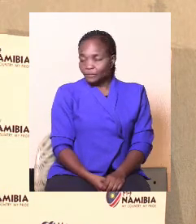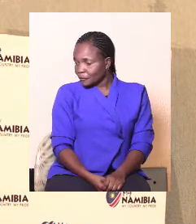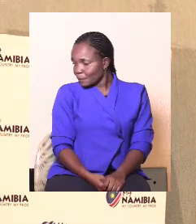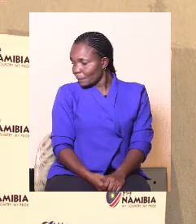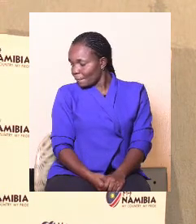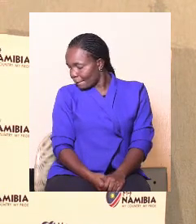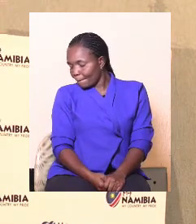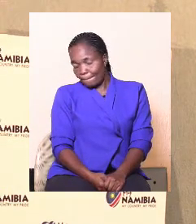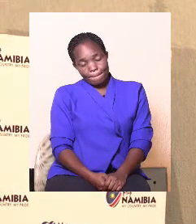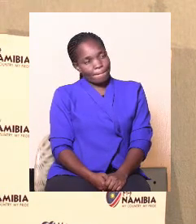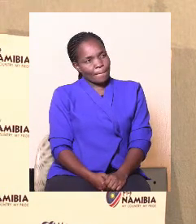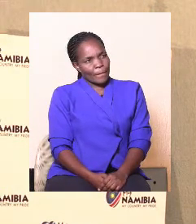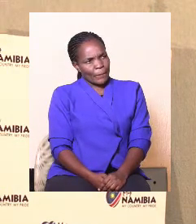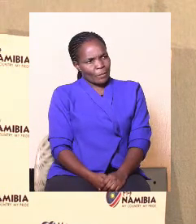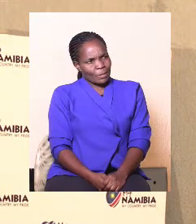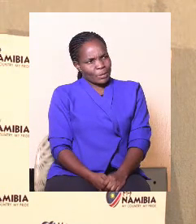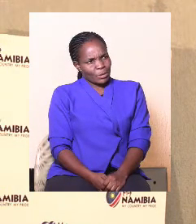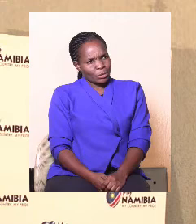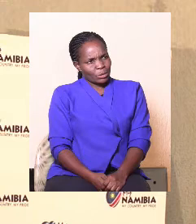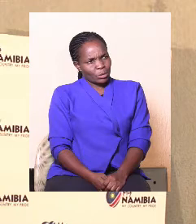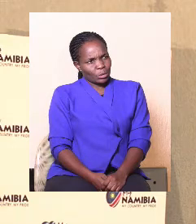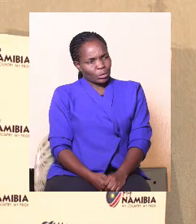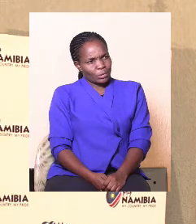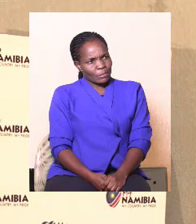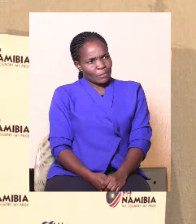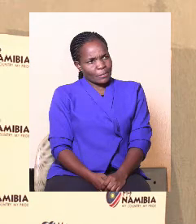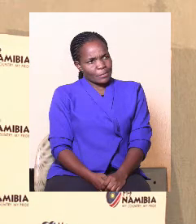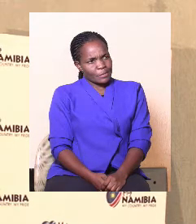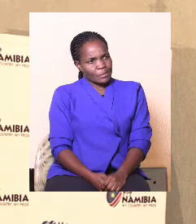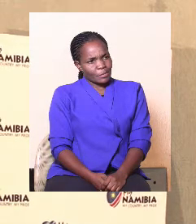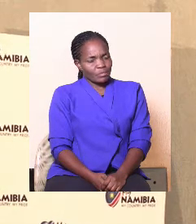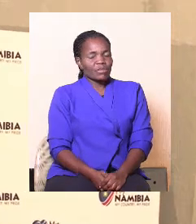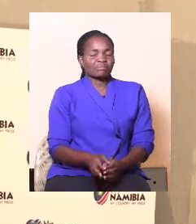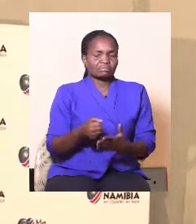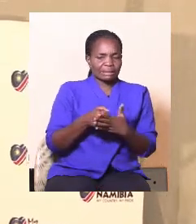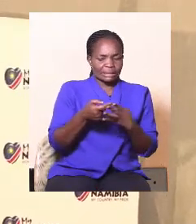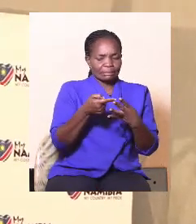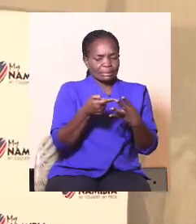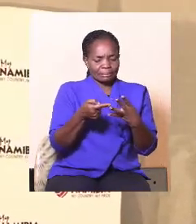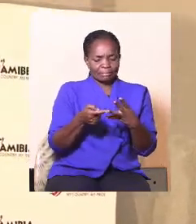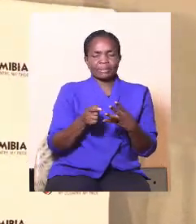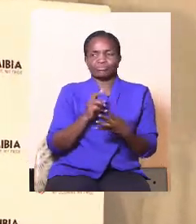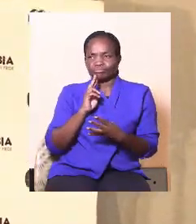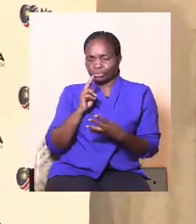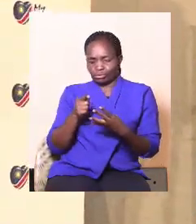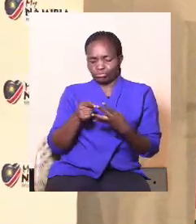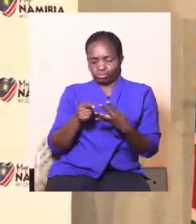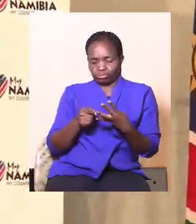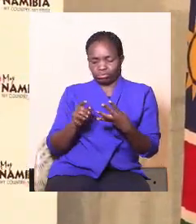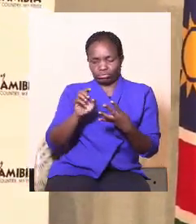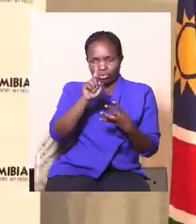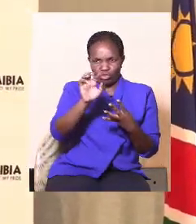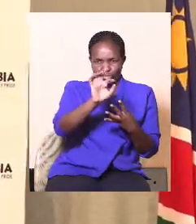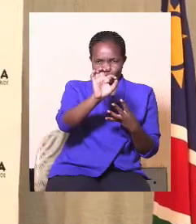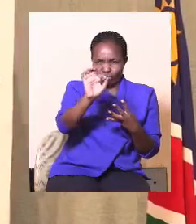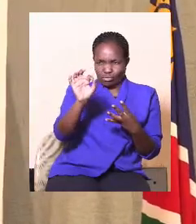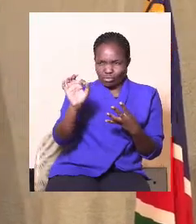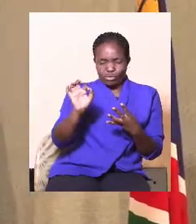Very good. Let's see whether we can provide some answers to these questions.